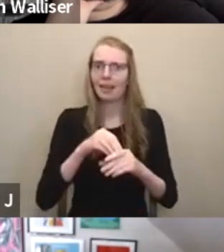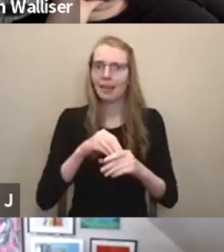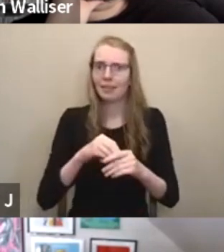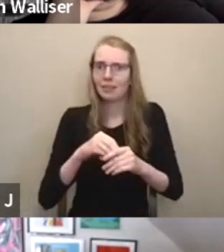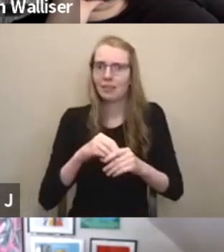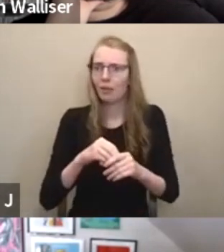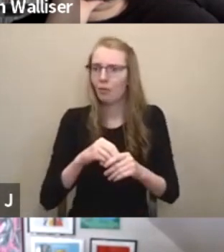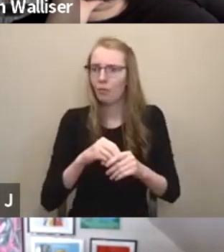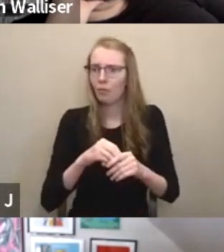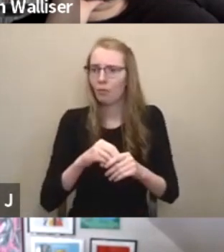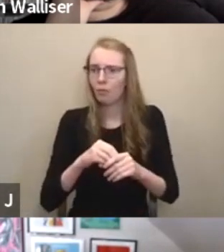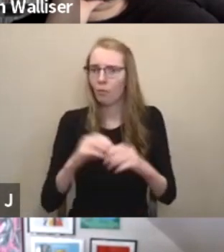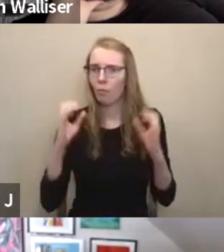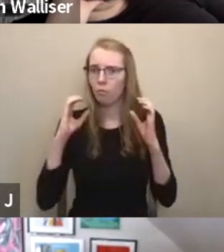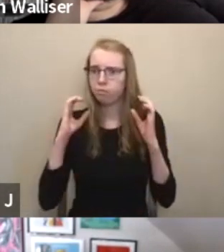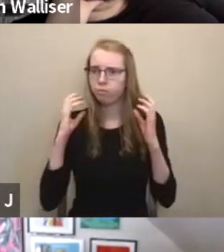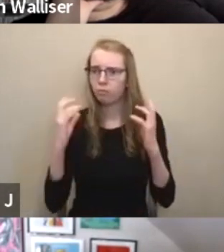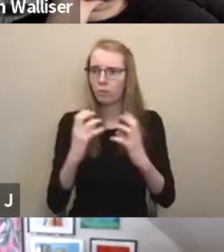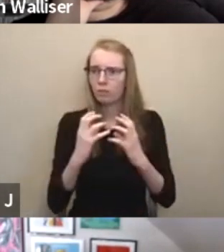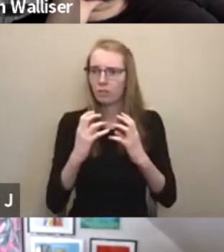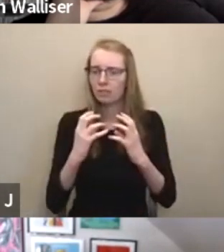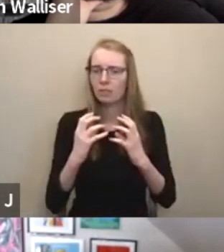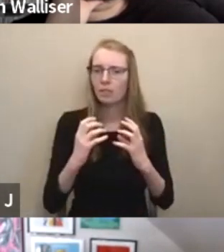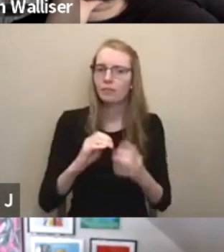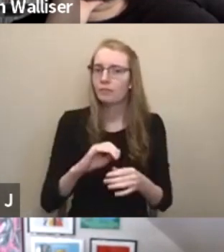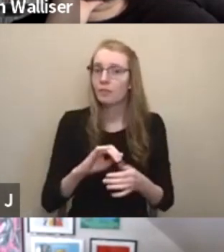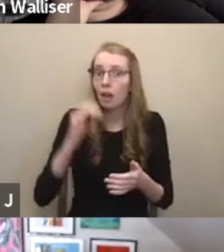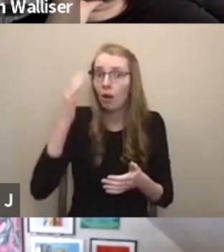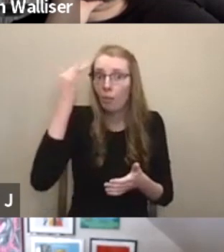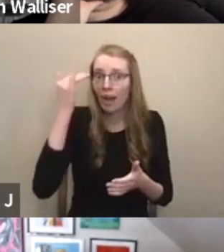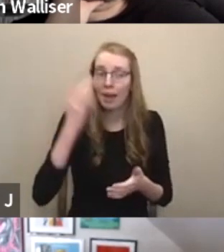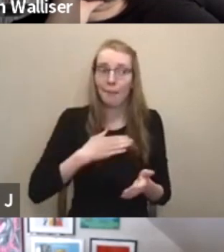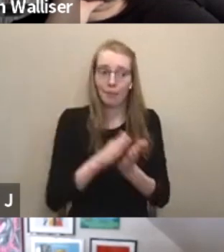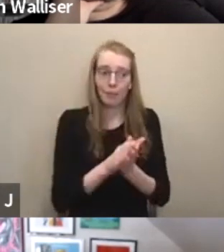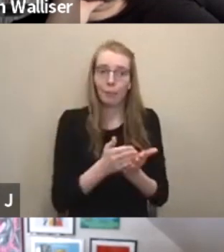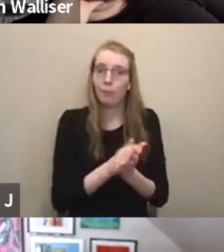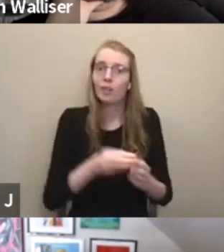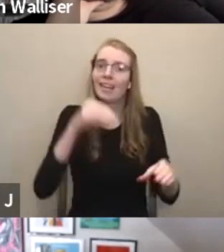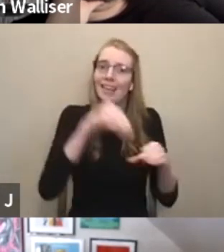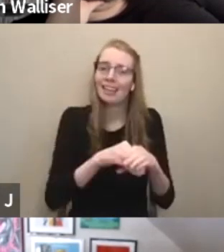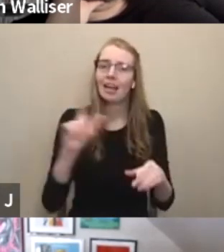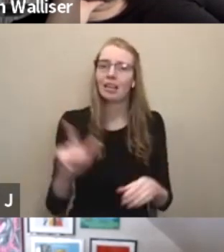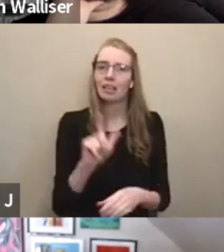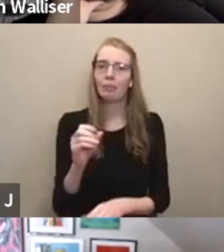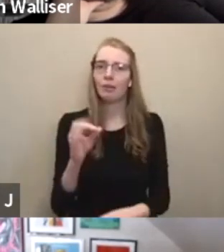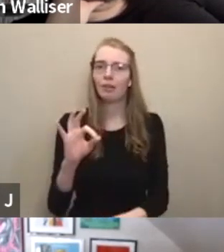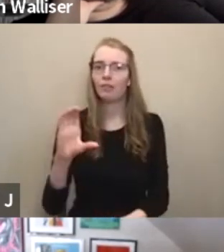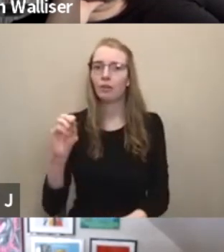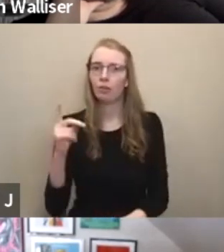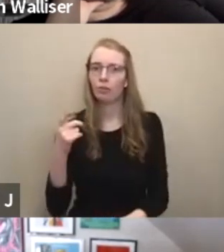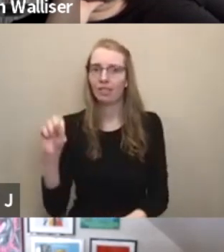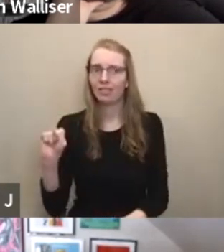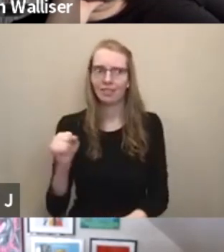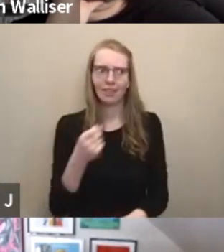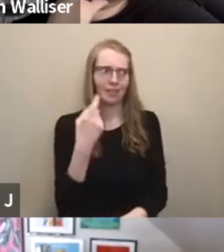like, there was just like, and it, some literary manager went and did a search for a particular subject area, found my book, and I ended up